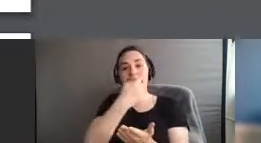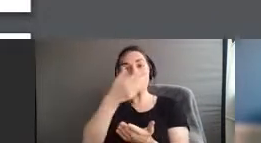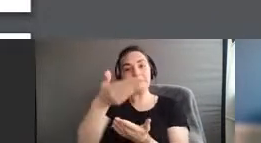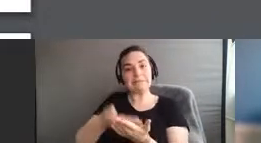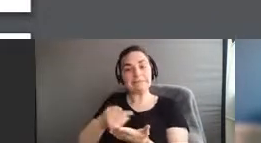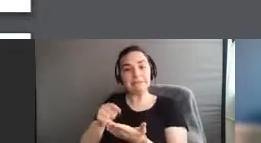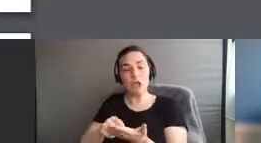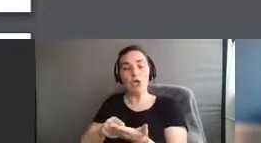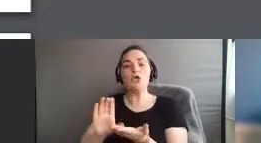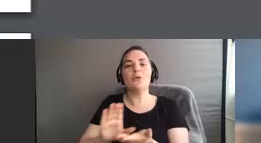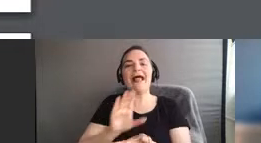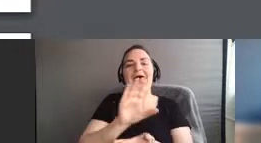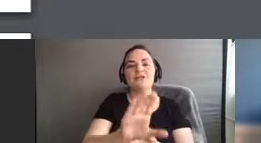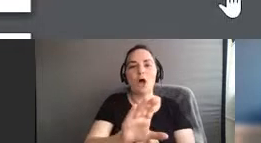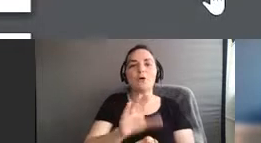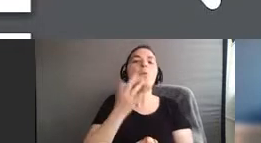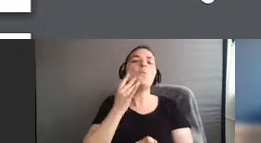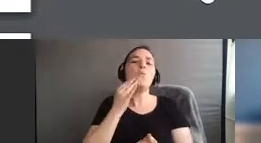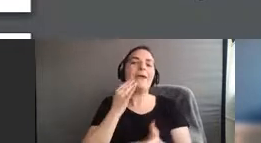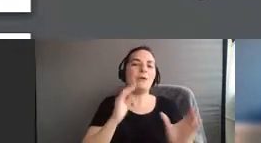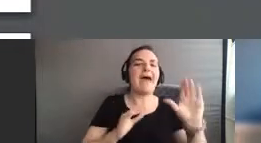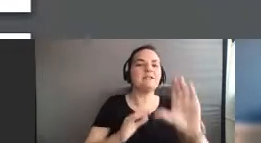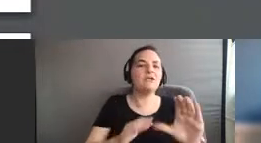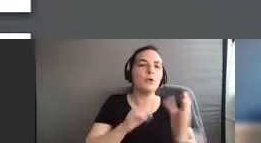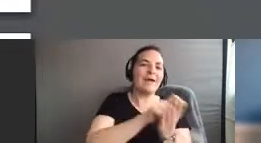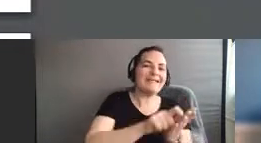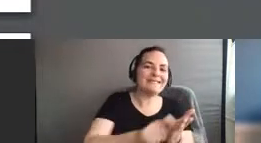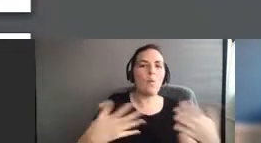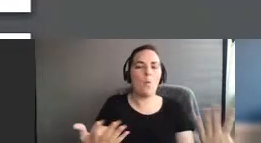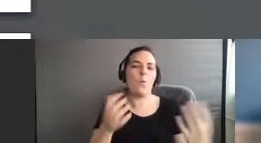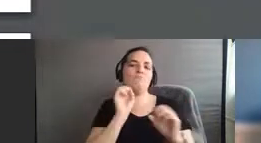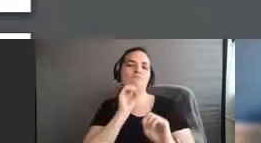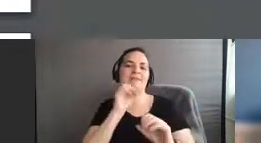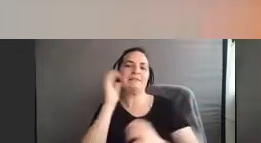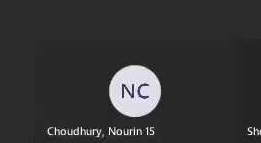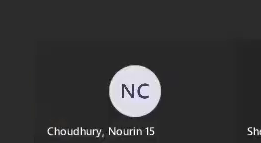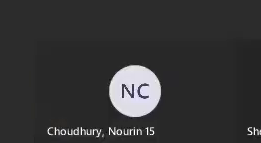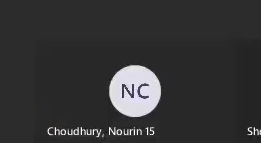Okay, I'm going to come back to the main screen now because I bet there are some questions.